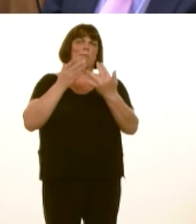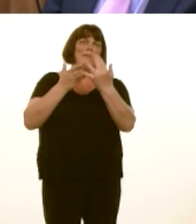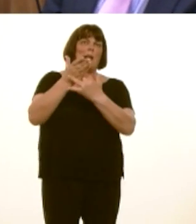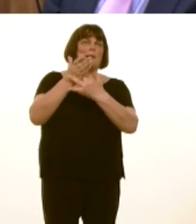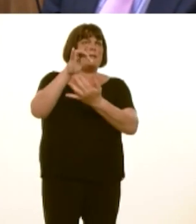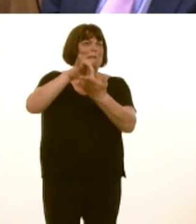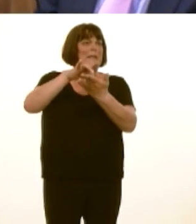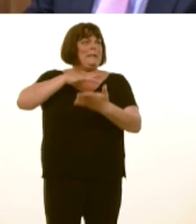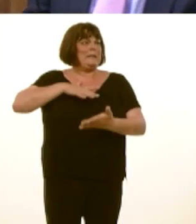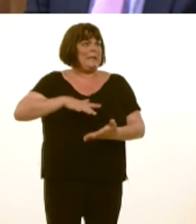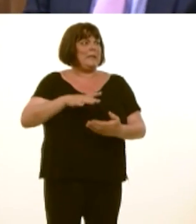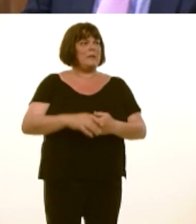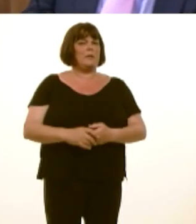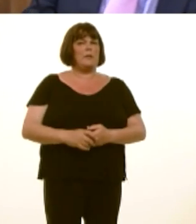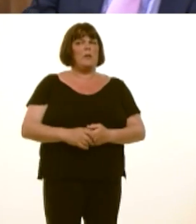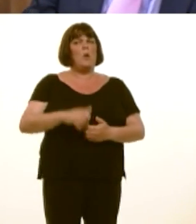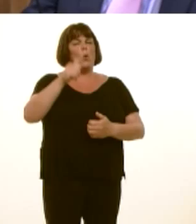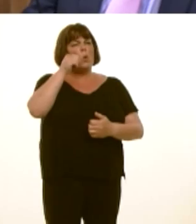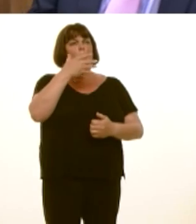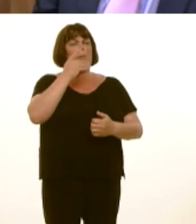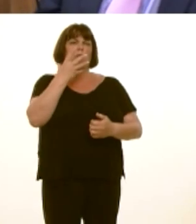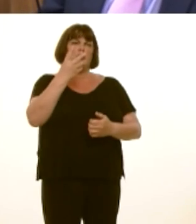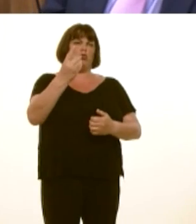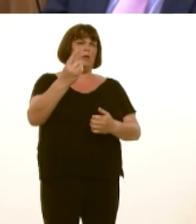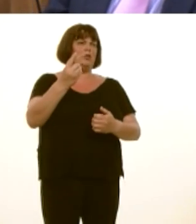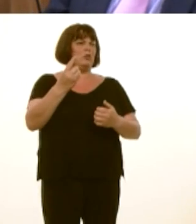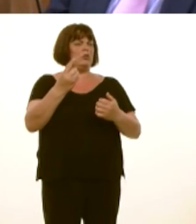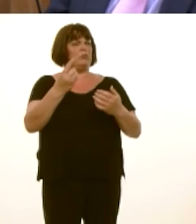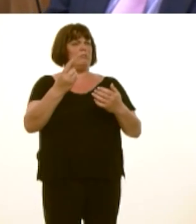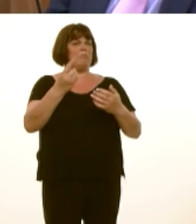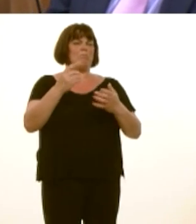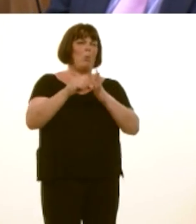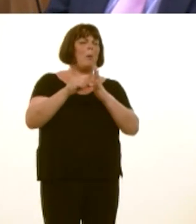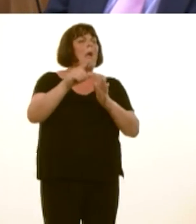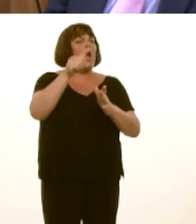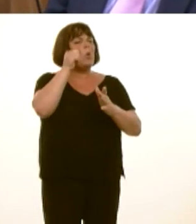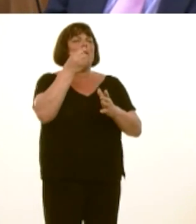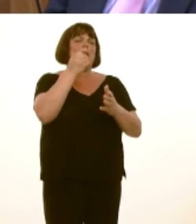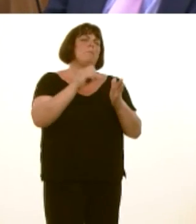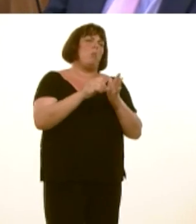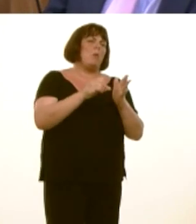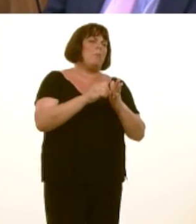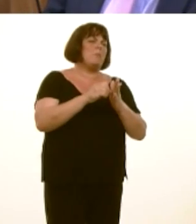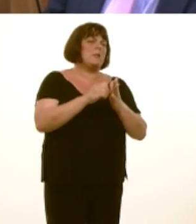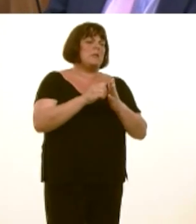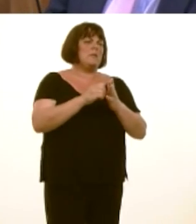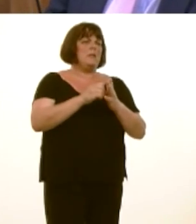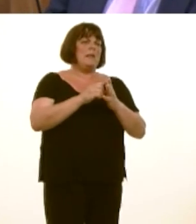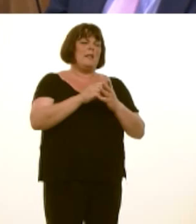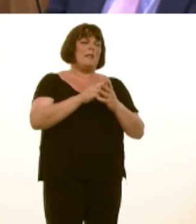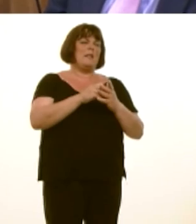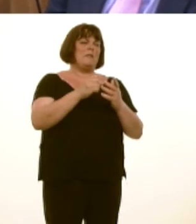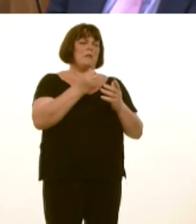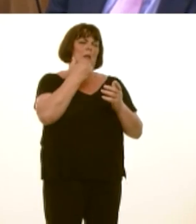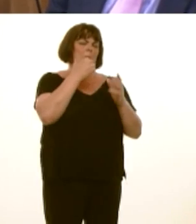inevitably with unusual conditions, and thankfully eating disorders are still unusual, although I take the point that she makes about them being on the increase.